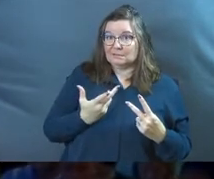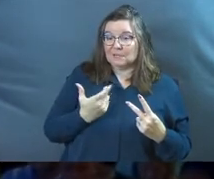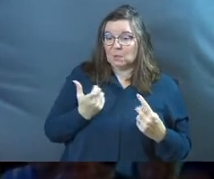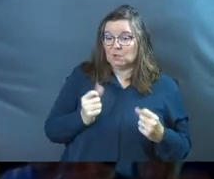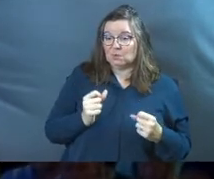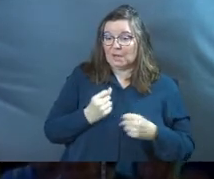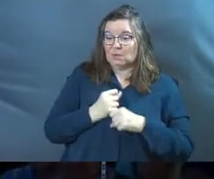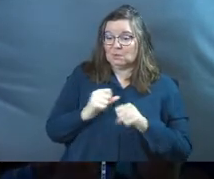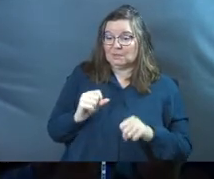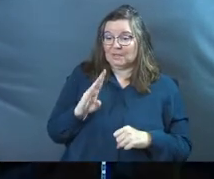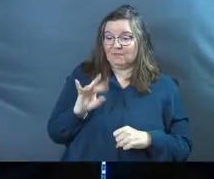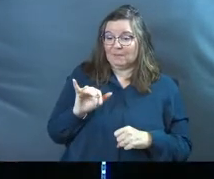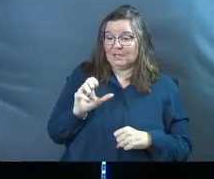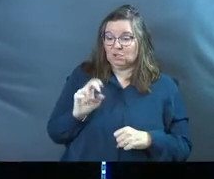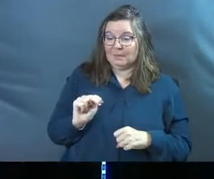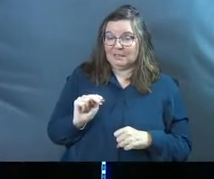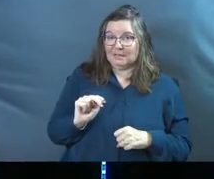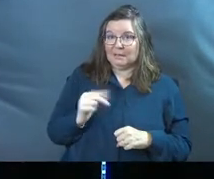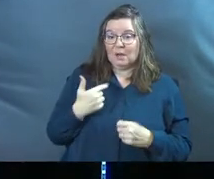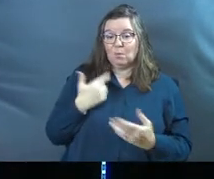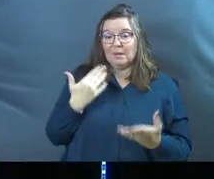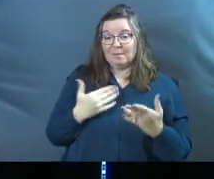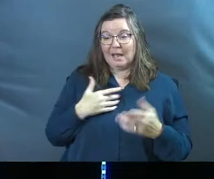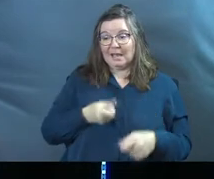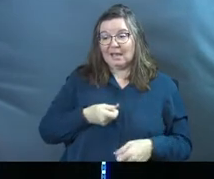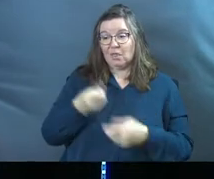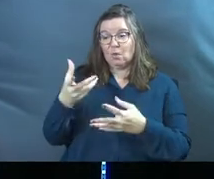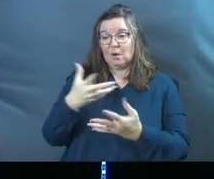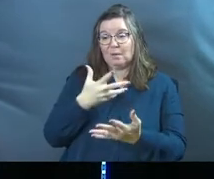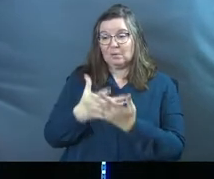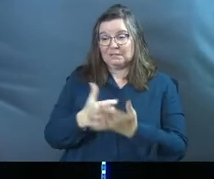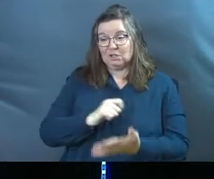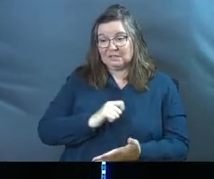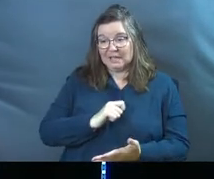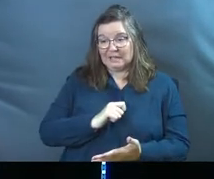and we try to save Benjamin, and we might get thrown in prison.